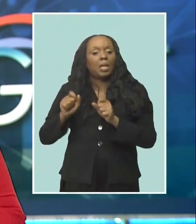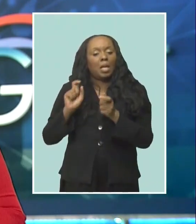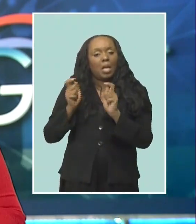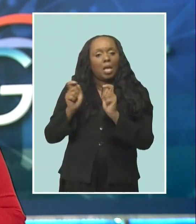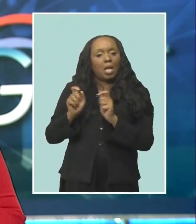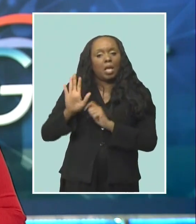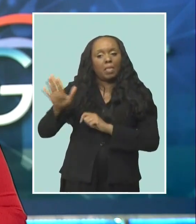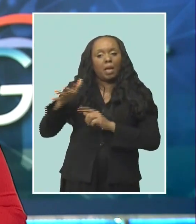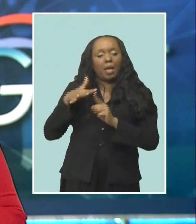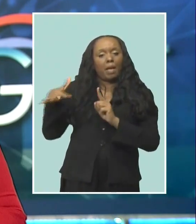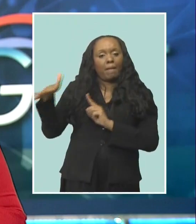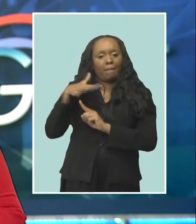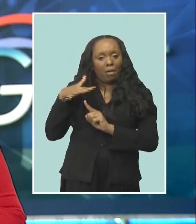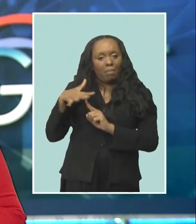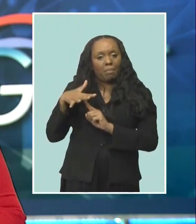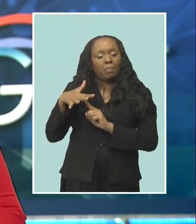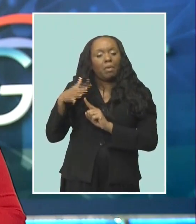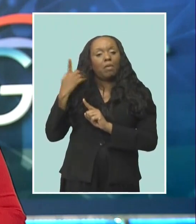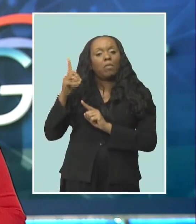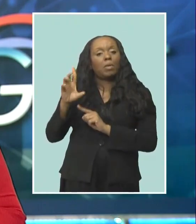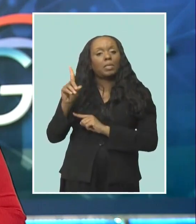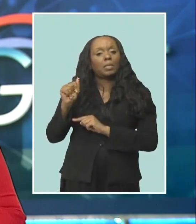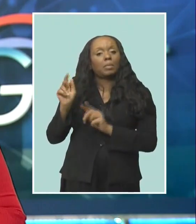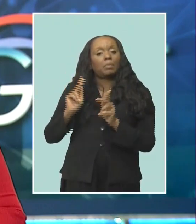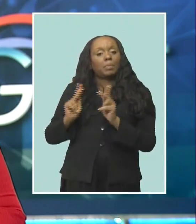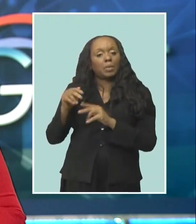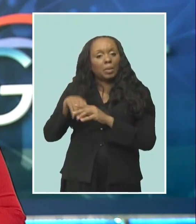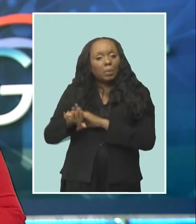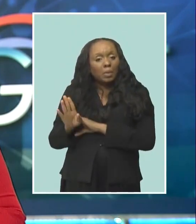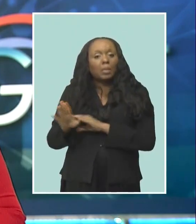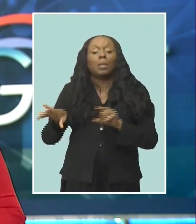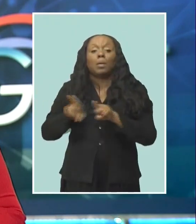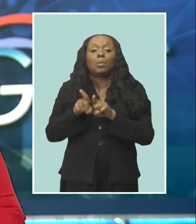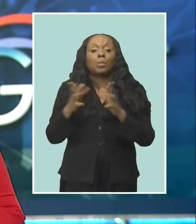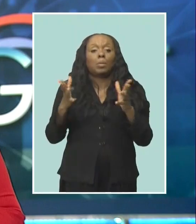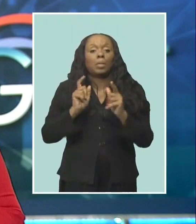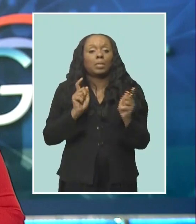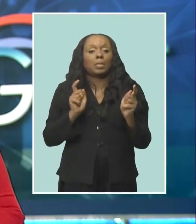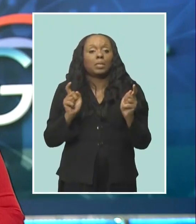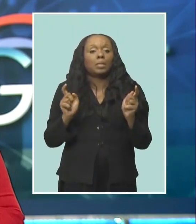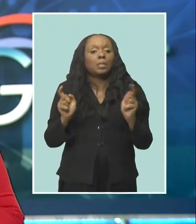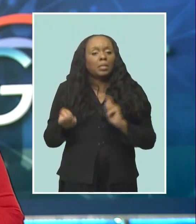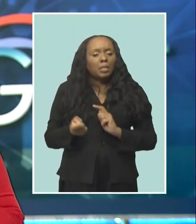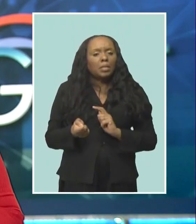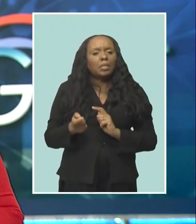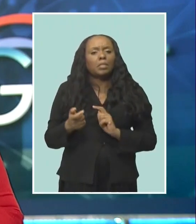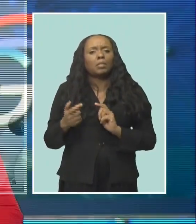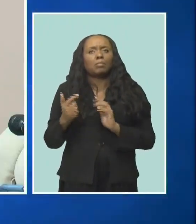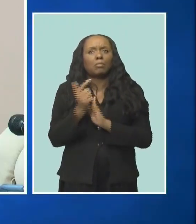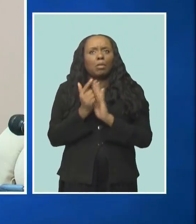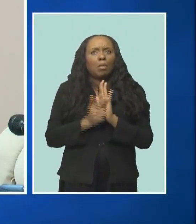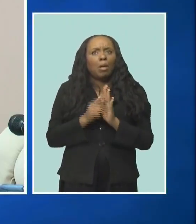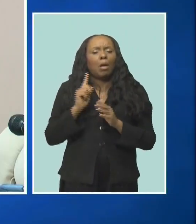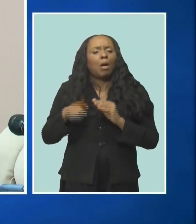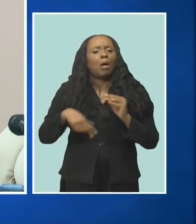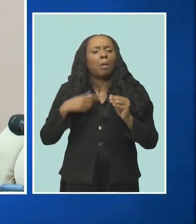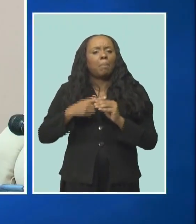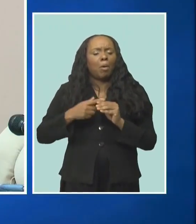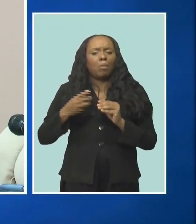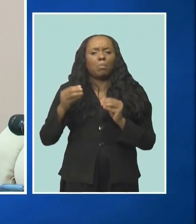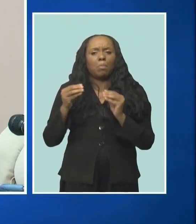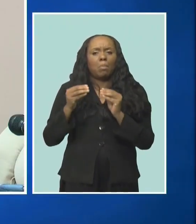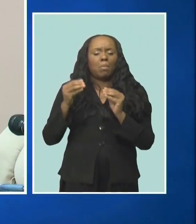people with disabilities to continue receiving their benefits. Anesta Henry tells us more. Minister of Labour,